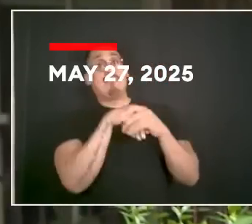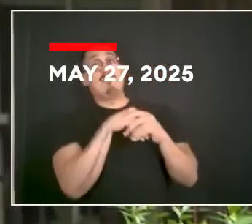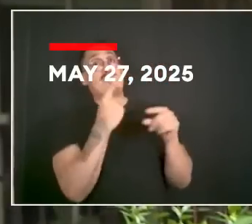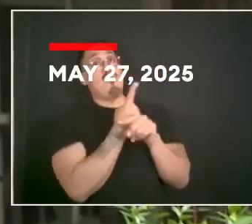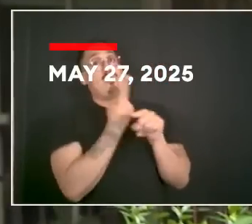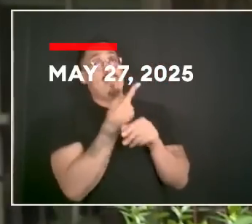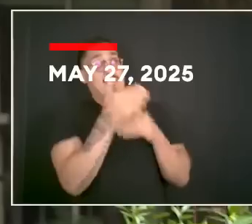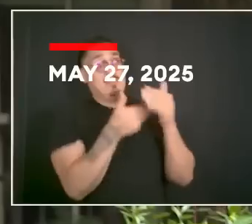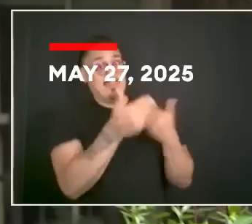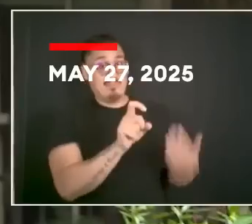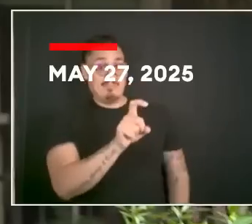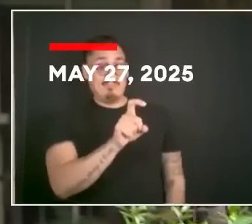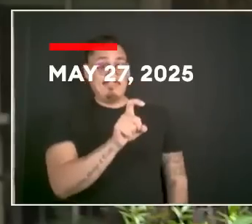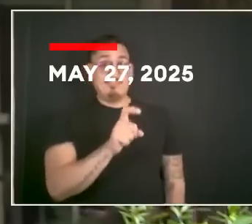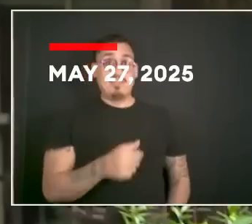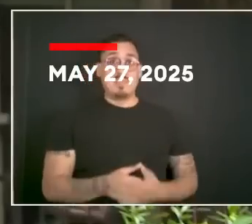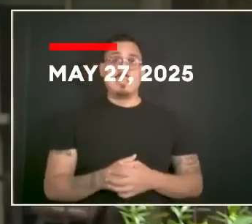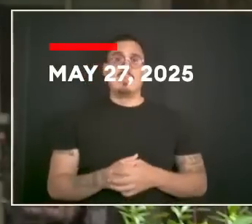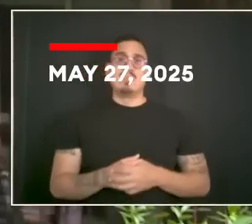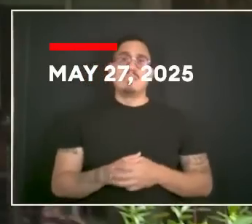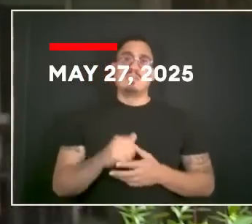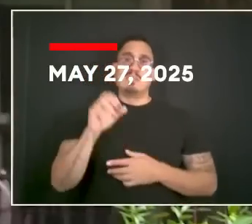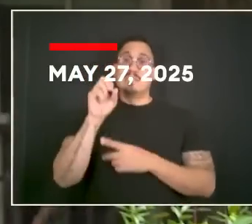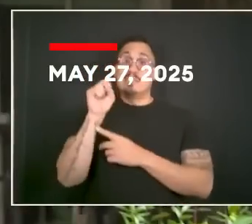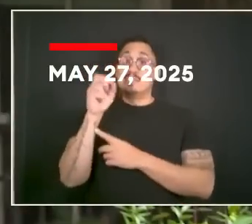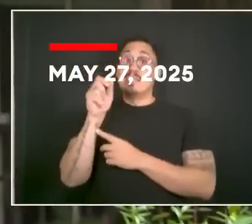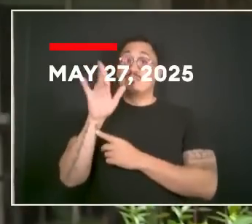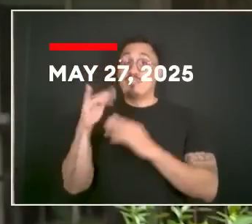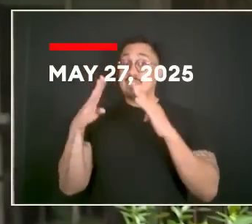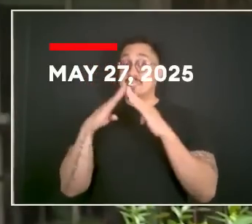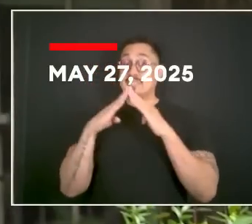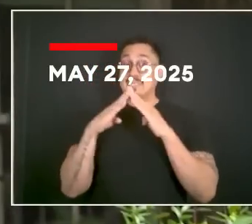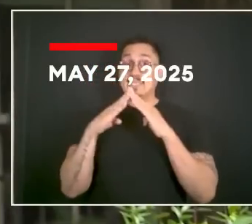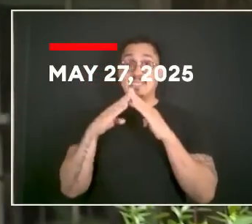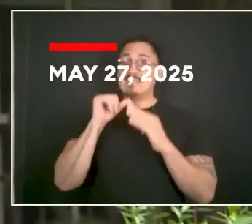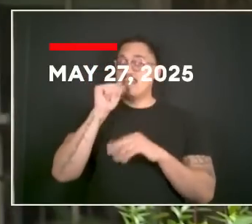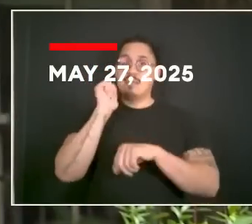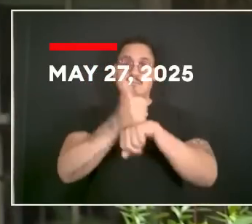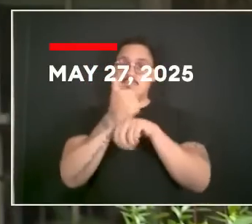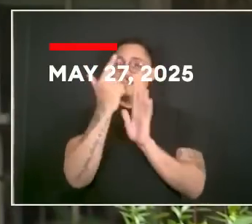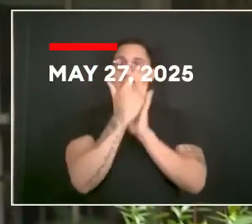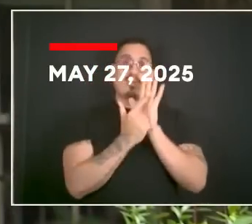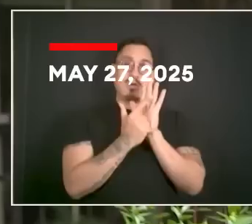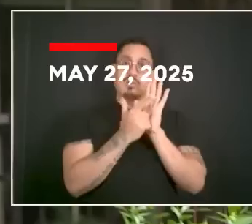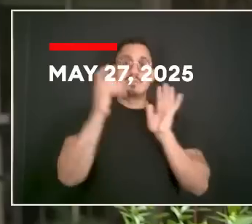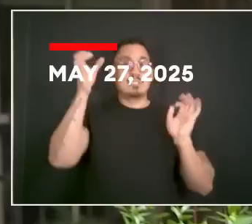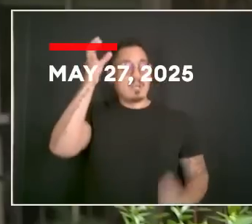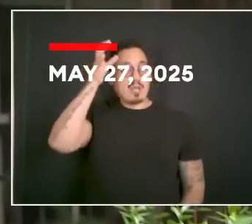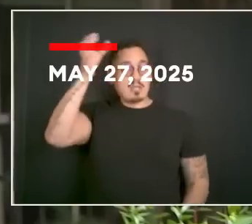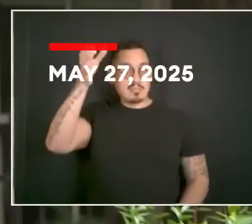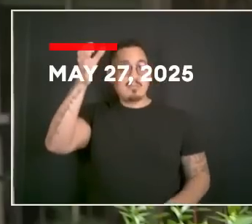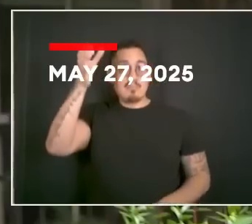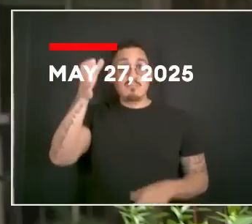There's sanctuary city is not a law; it's a concept. You're in the city, you have the right to get the things that your tax